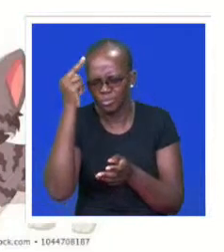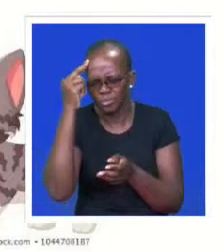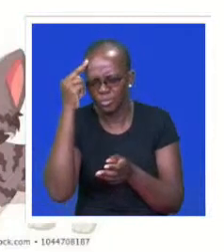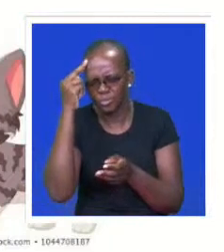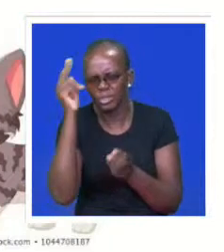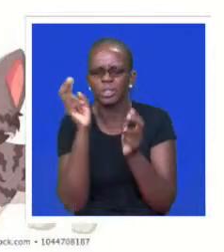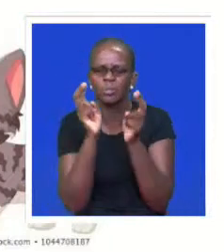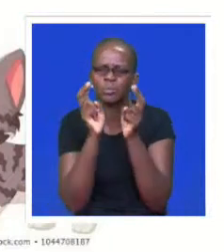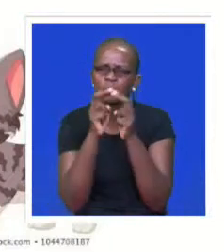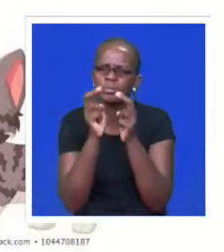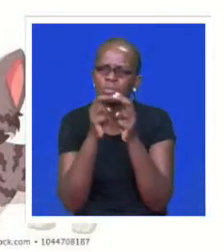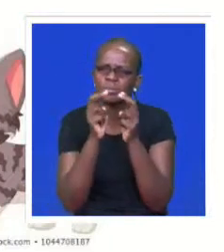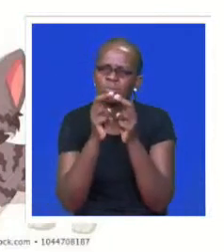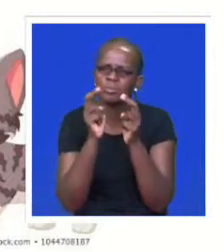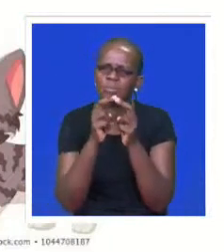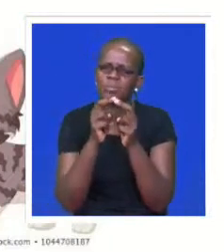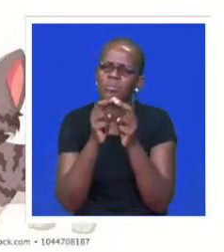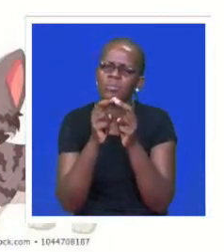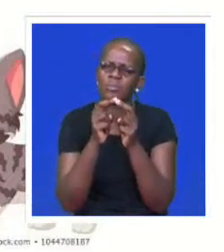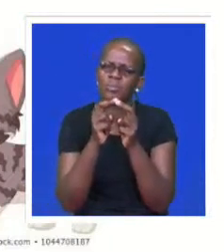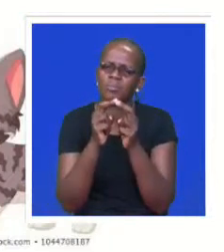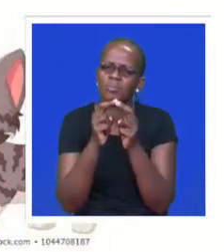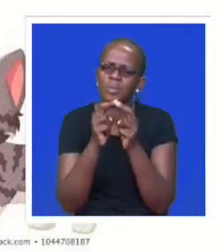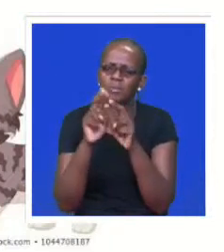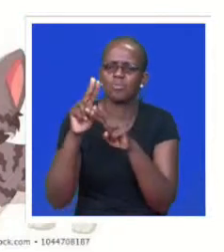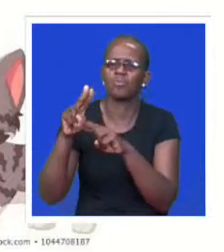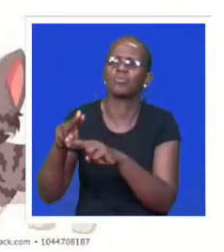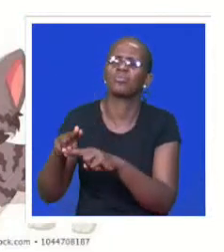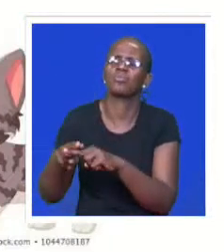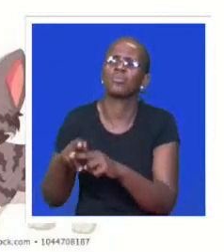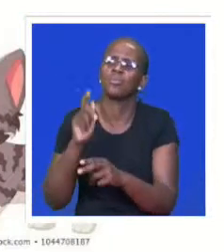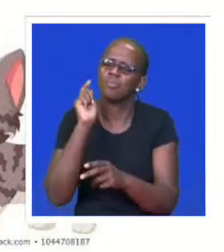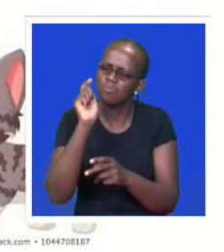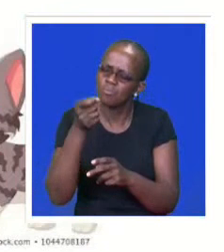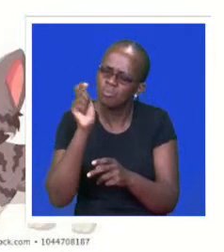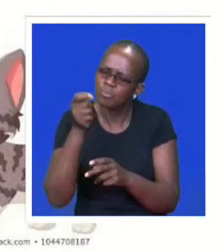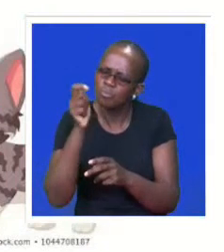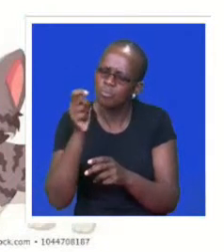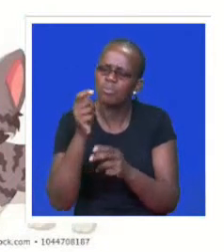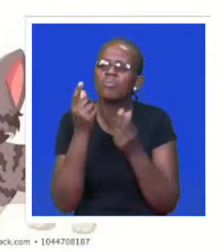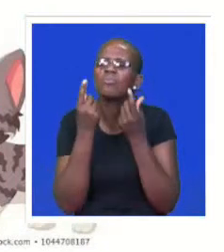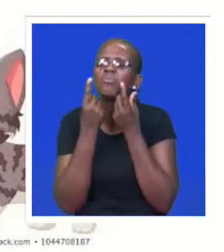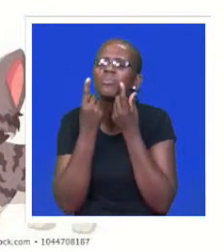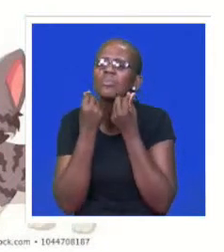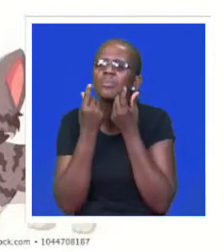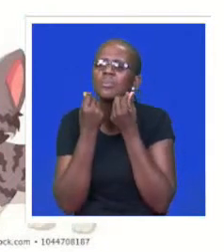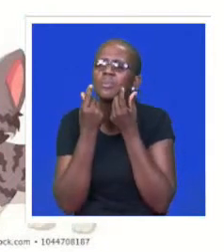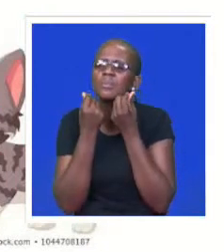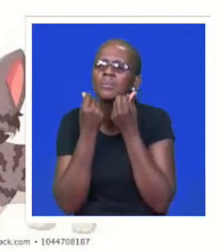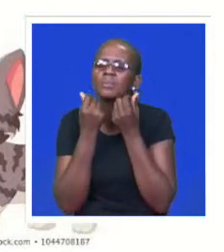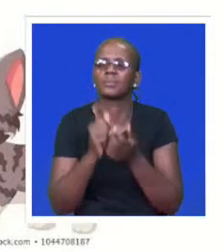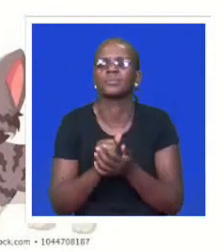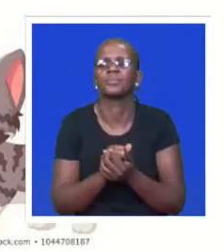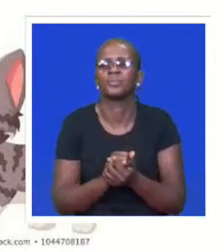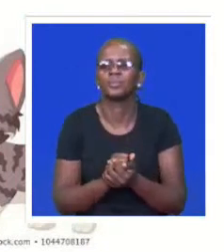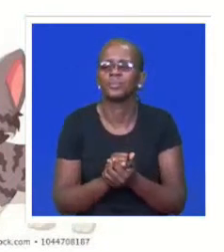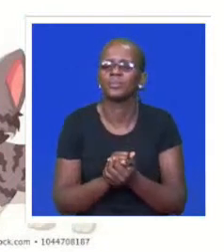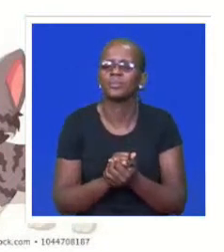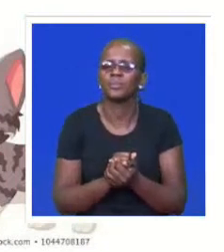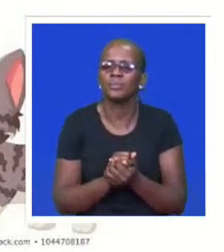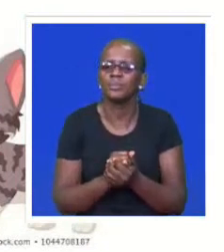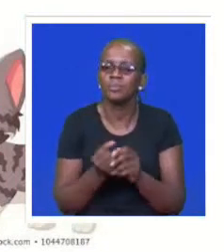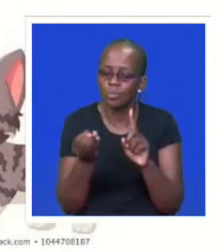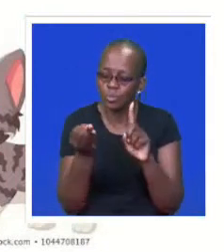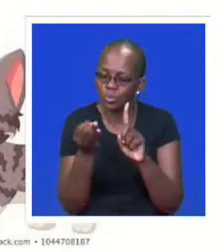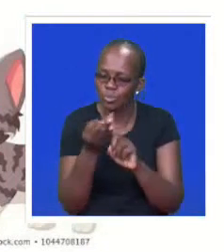Why? We don't know. We will find out as we continue reading our story. Point number 2, I gave you another hint.